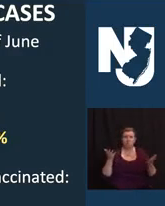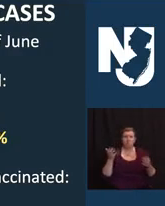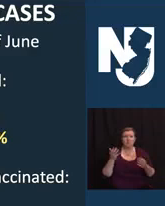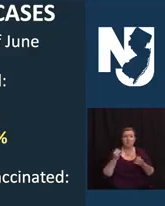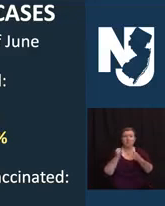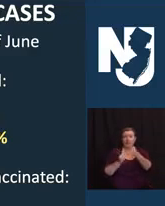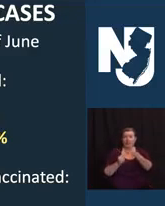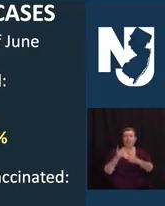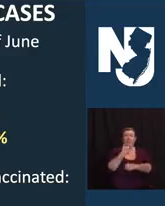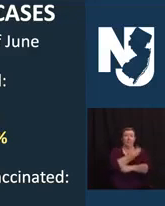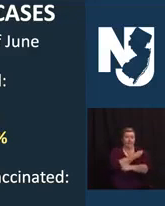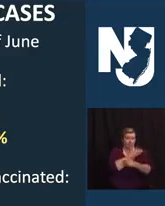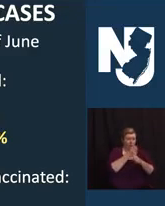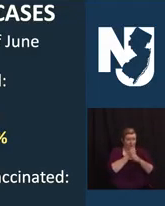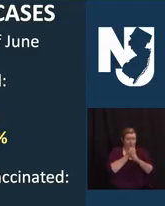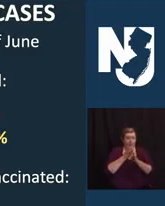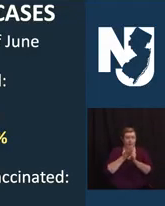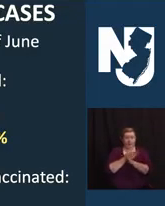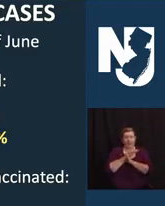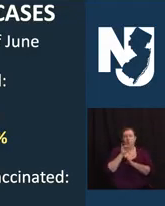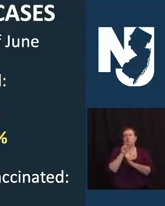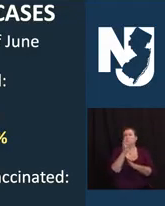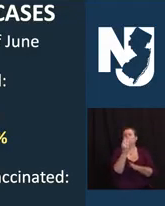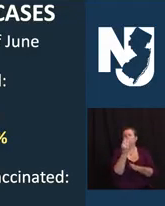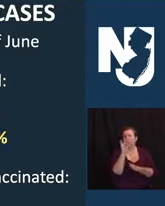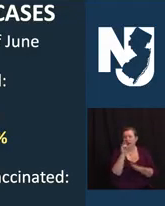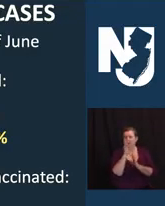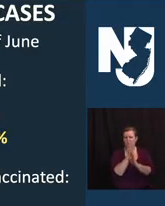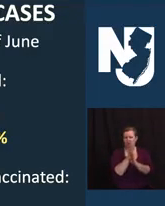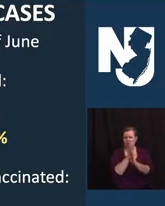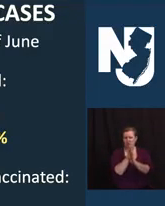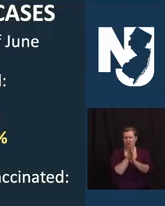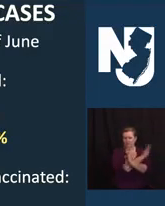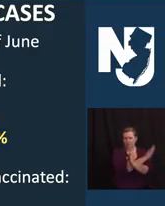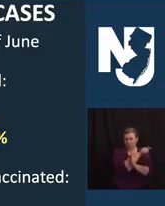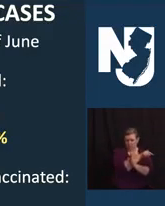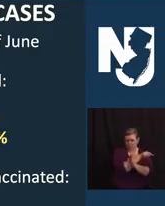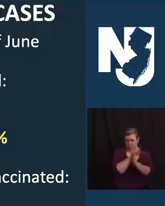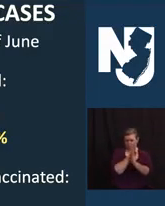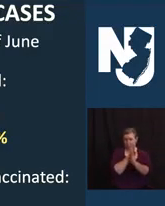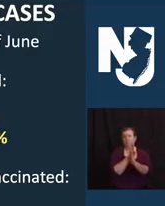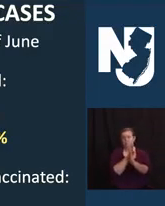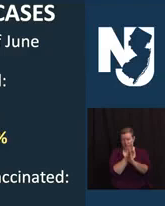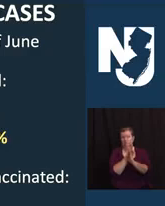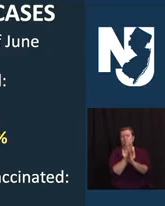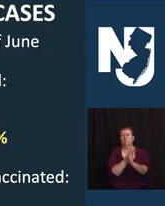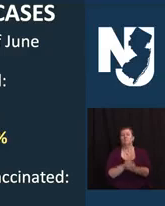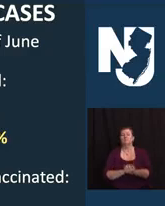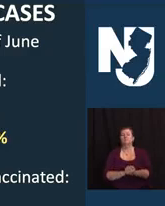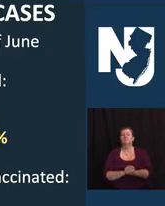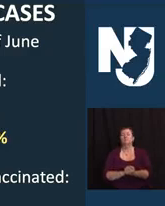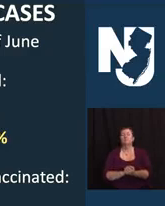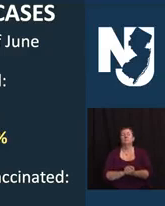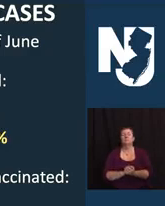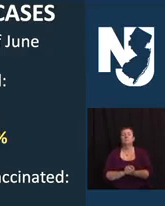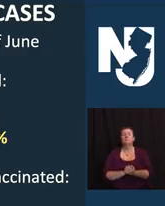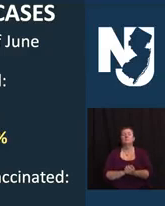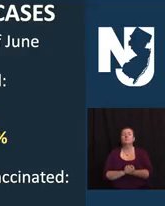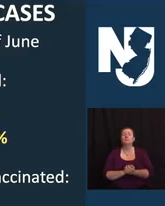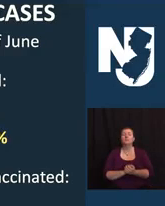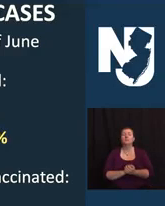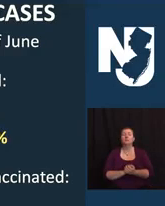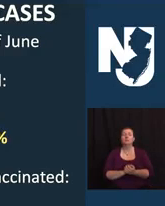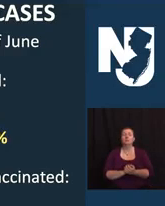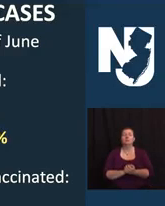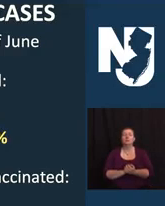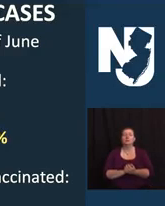June 14. So from this total population, and Ed, you'll correct the record if it needs to be, the Communicable Disease Service